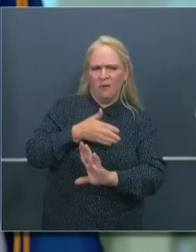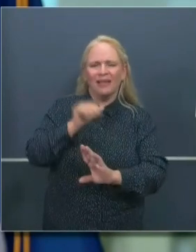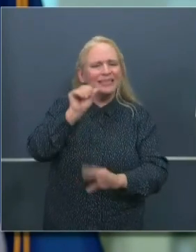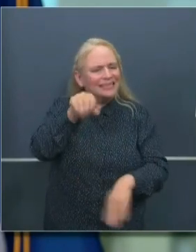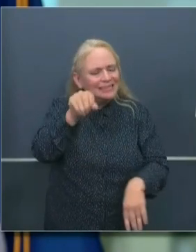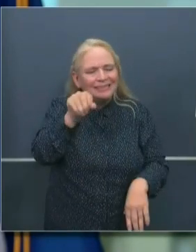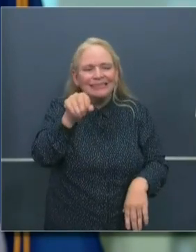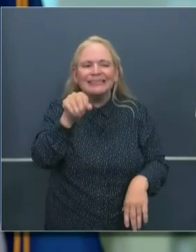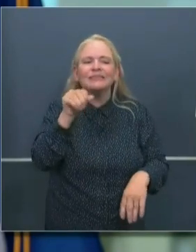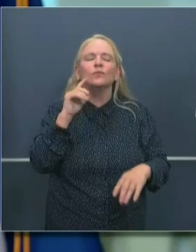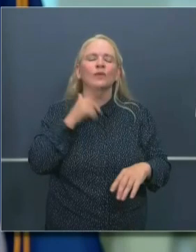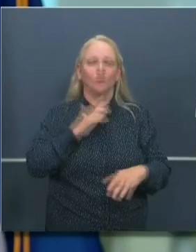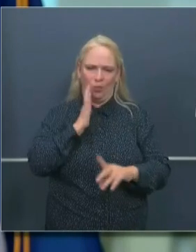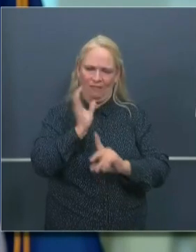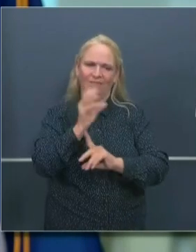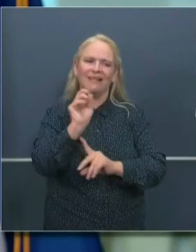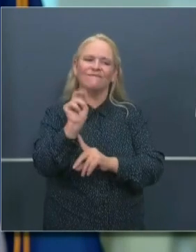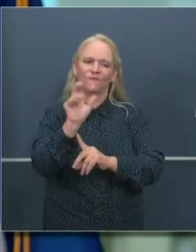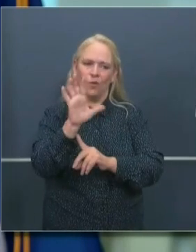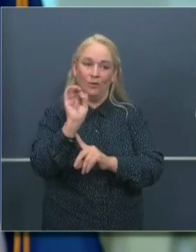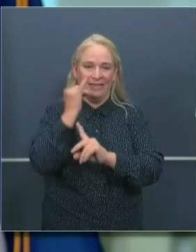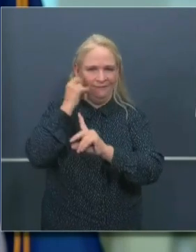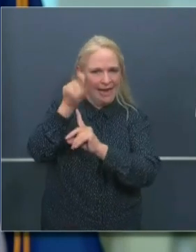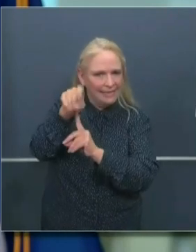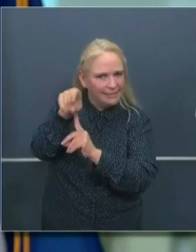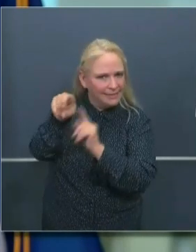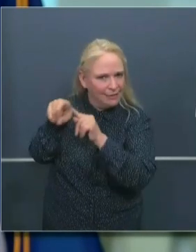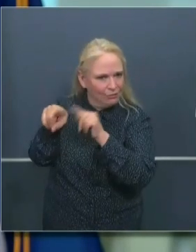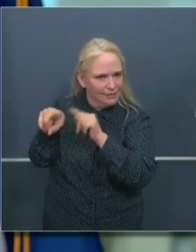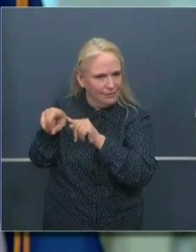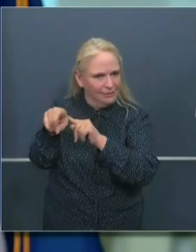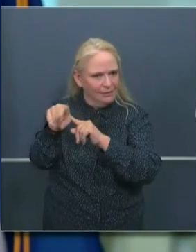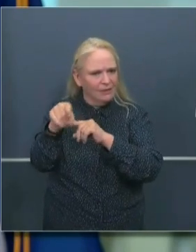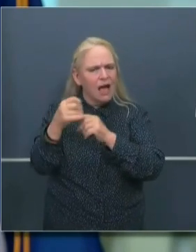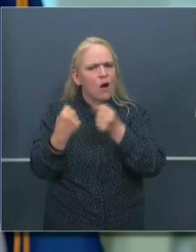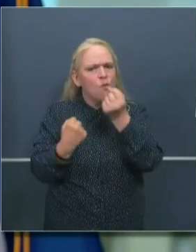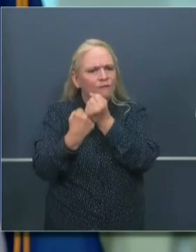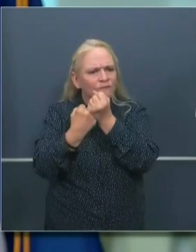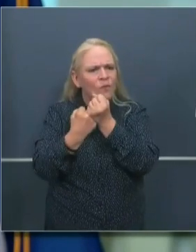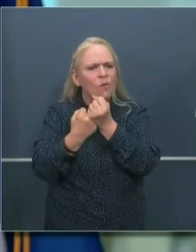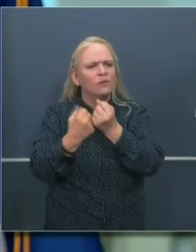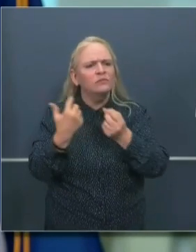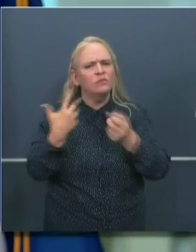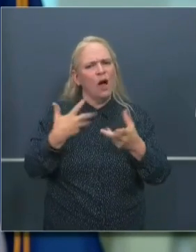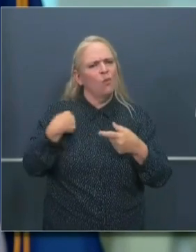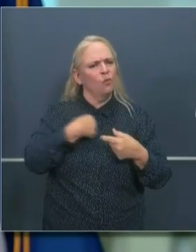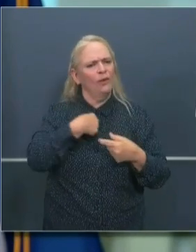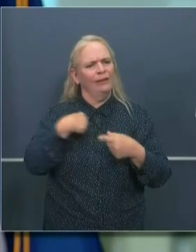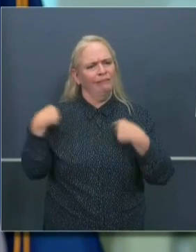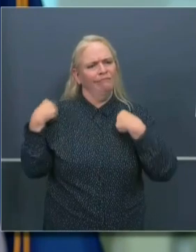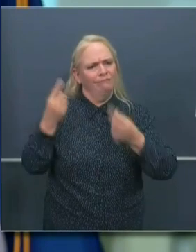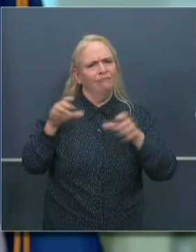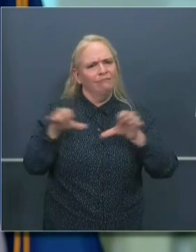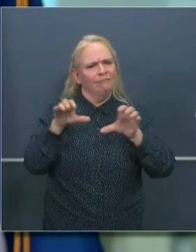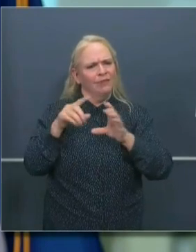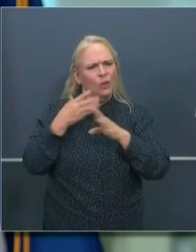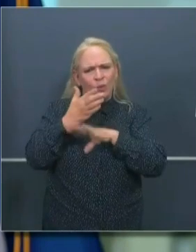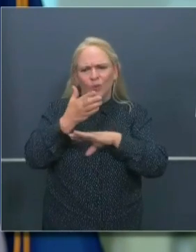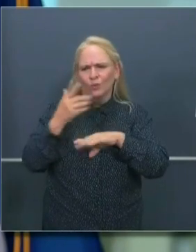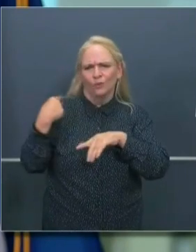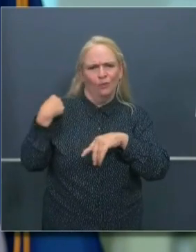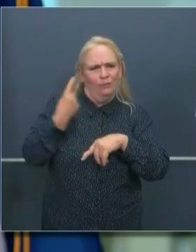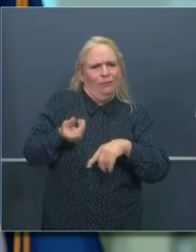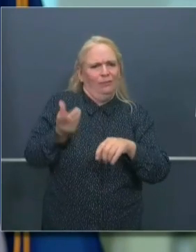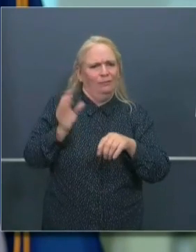said yesterday, and thank you for that opportunity as well to reinforce what we were previewing over the course of a number of weeks.